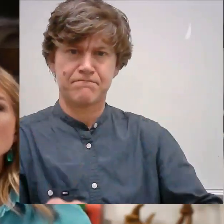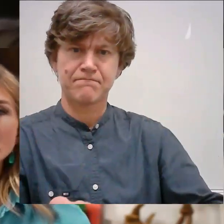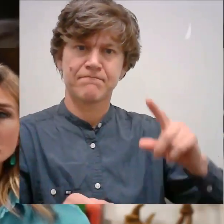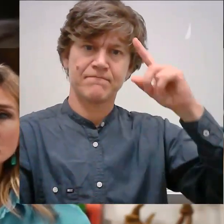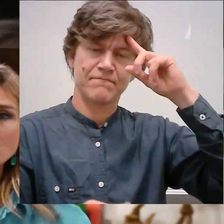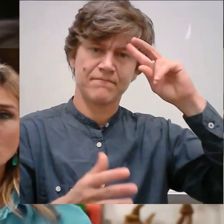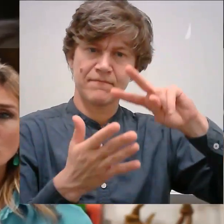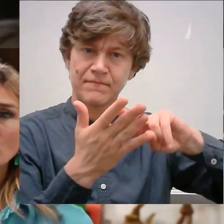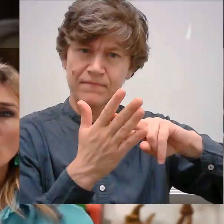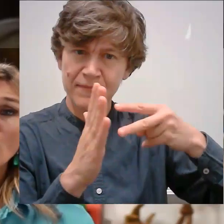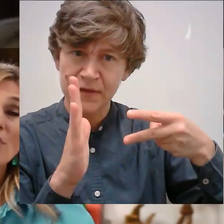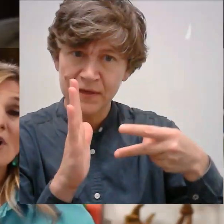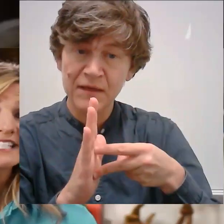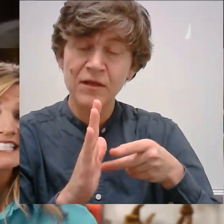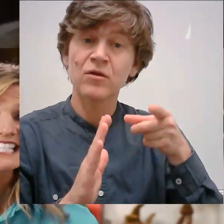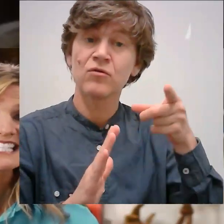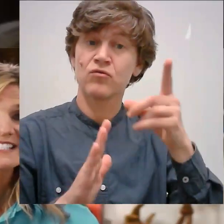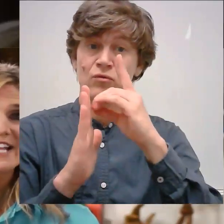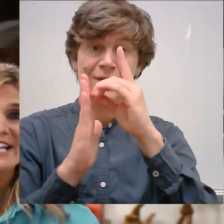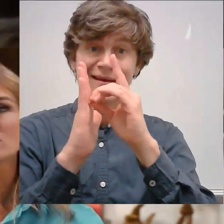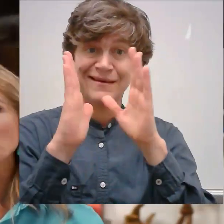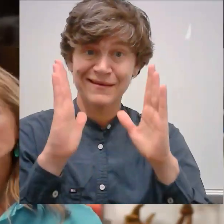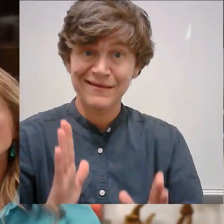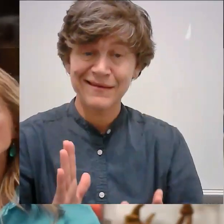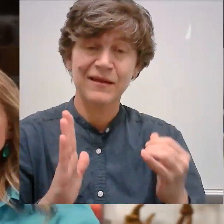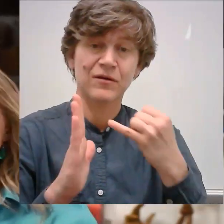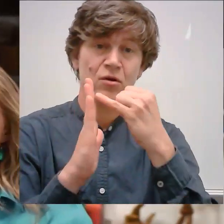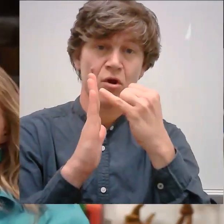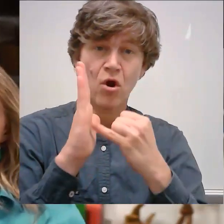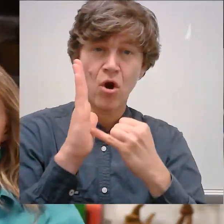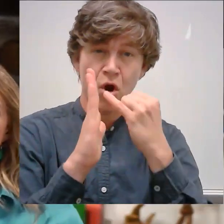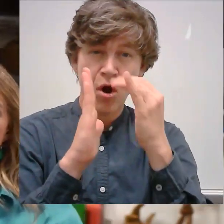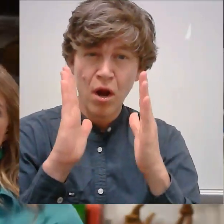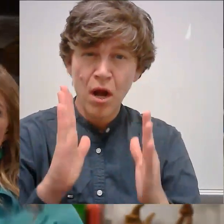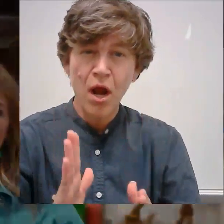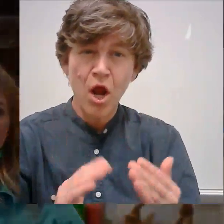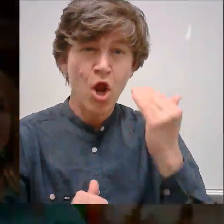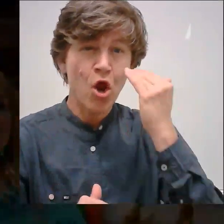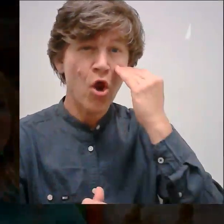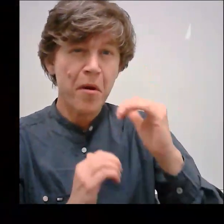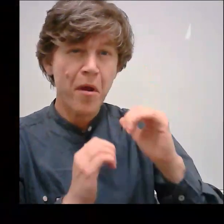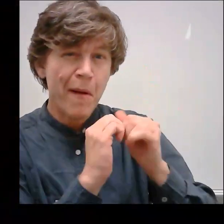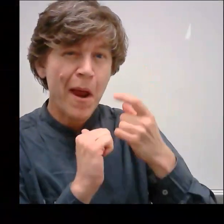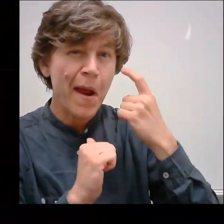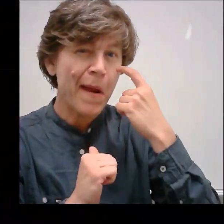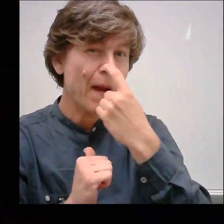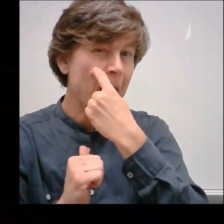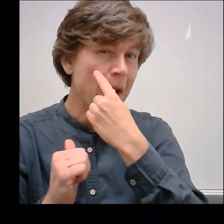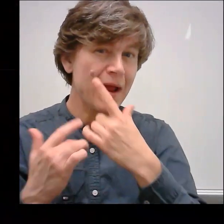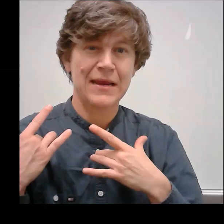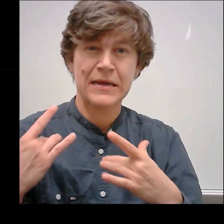gives us greater control over our ideas and expression of visual language.